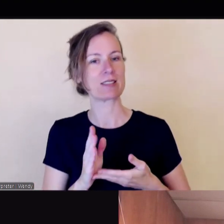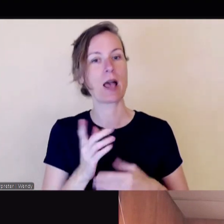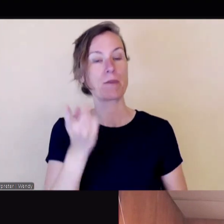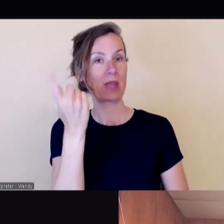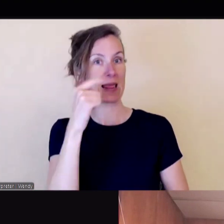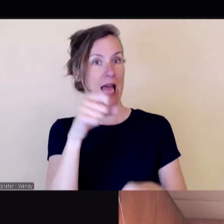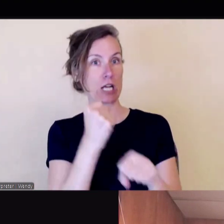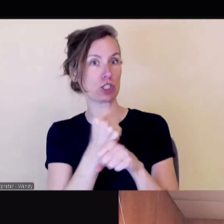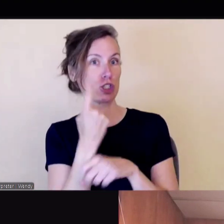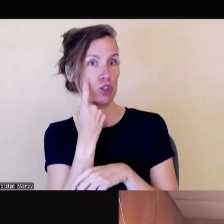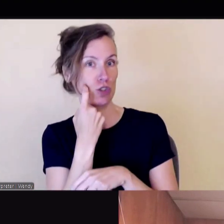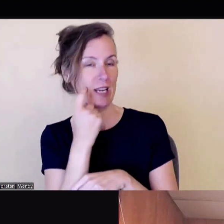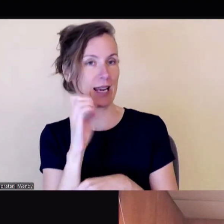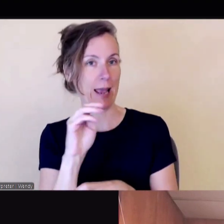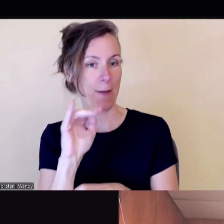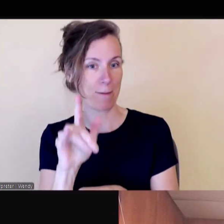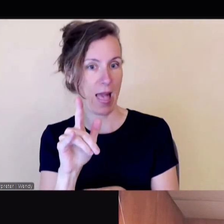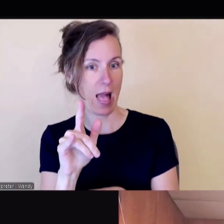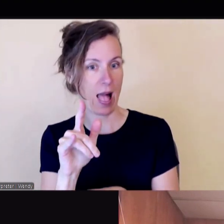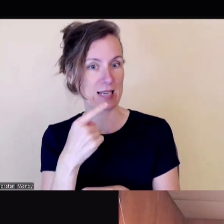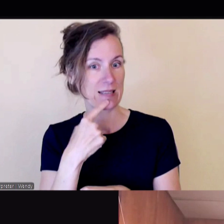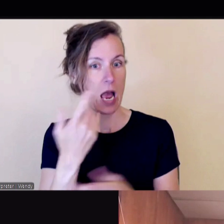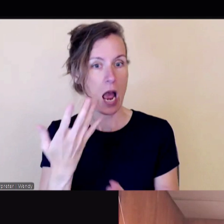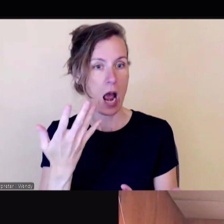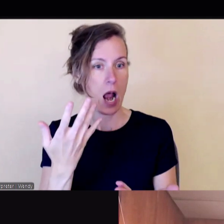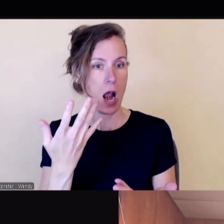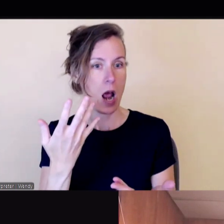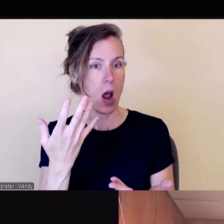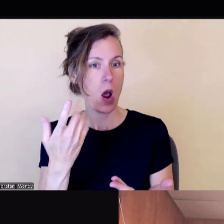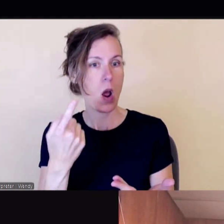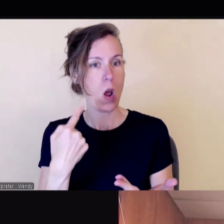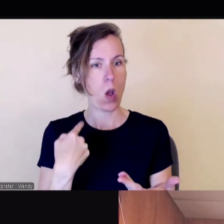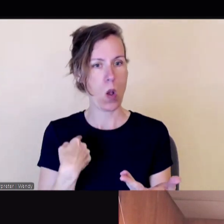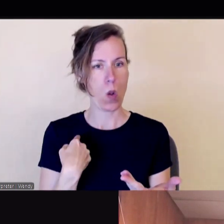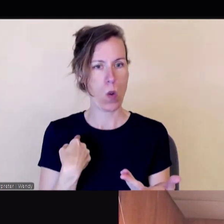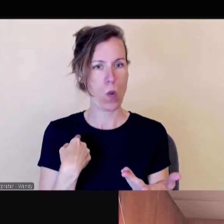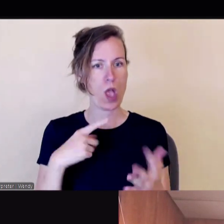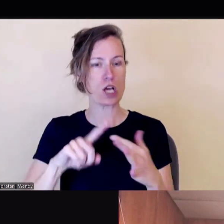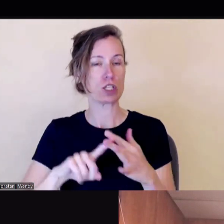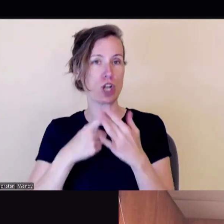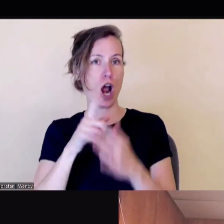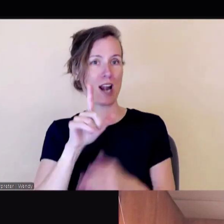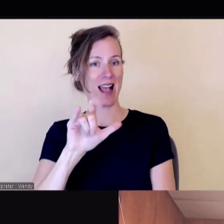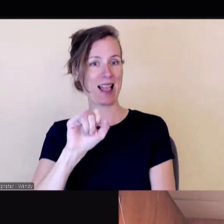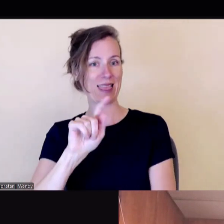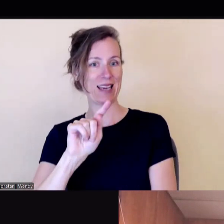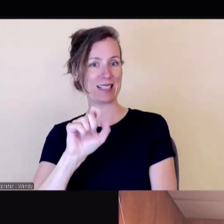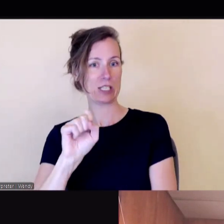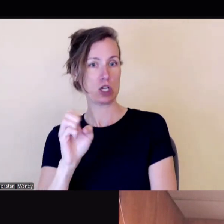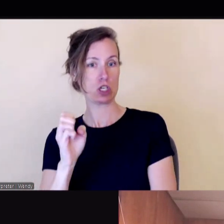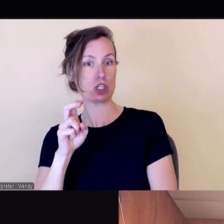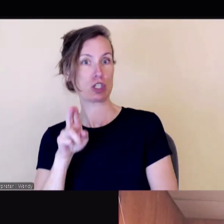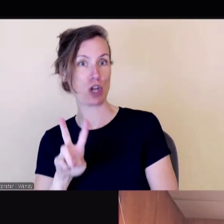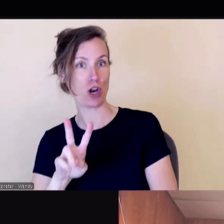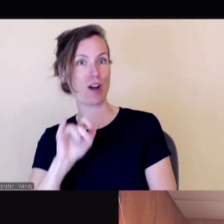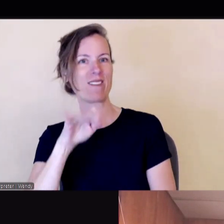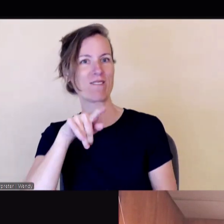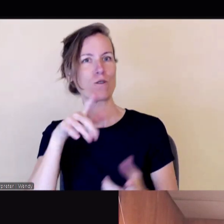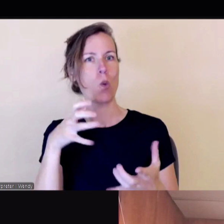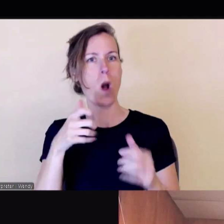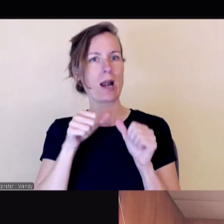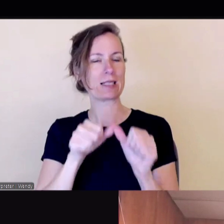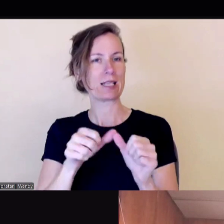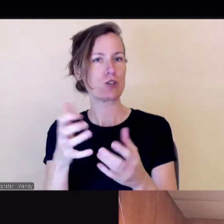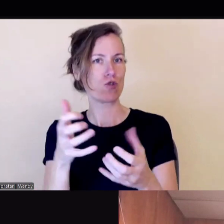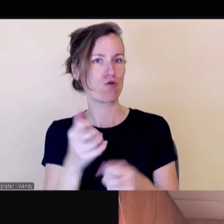if you want to continue getting these emails, sign up using this link. And obviously, I missed that part. So I'll send this link to all of my council